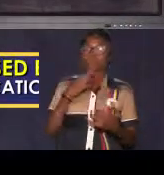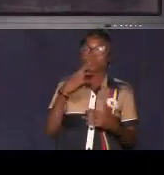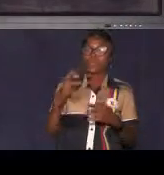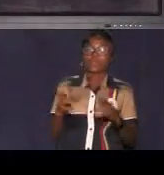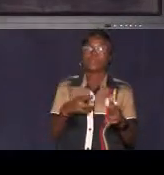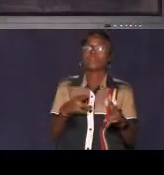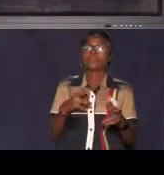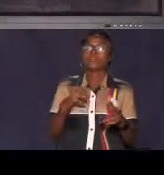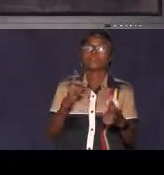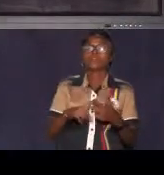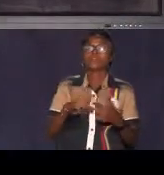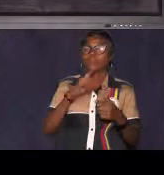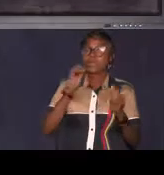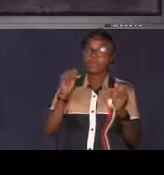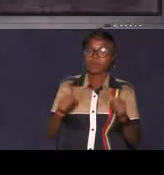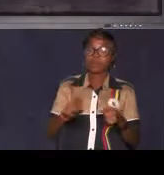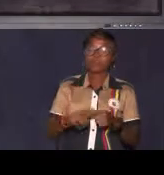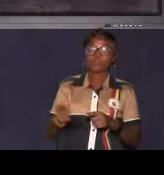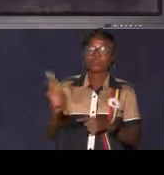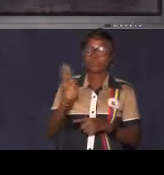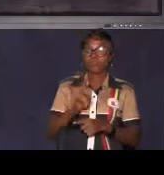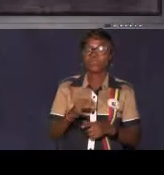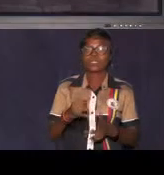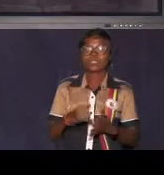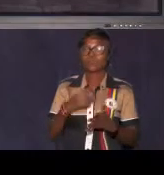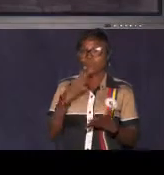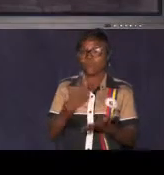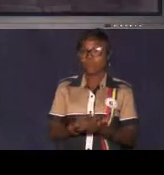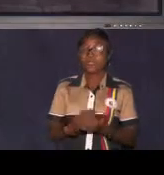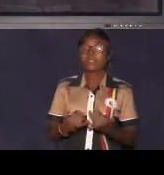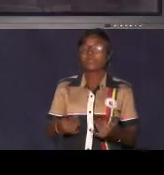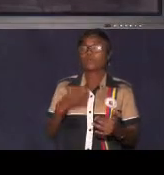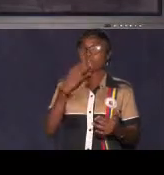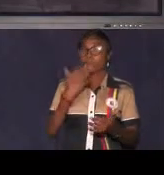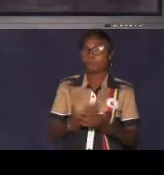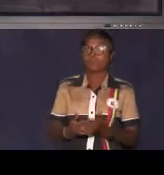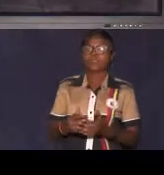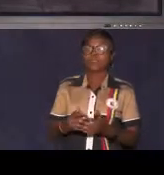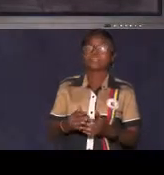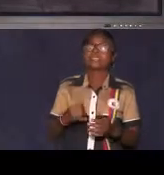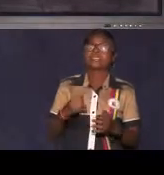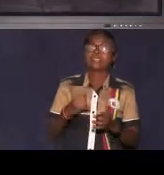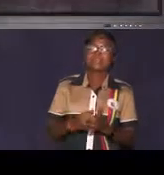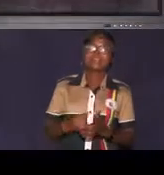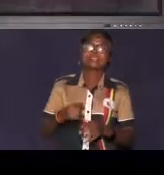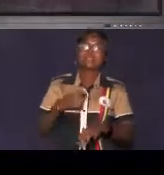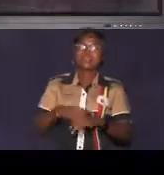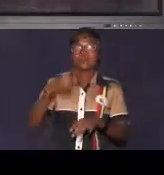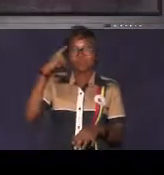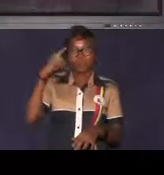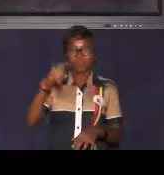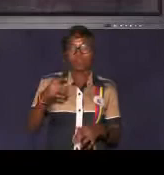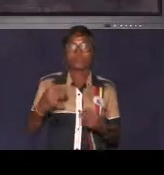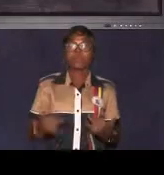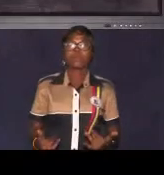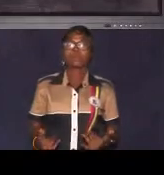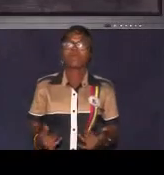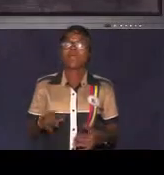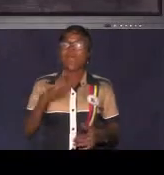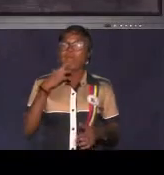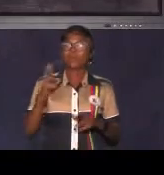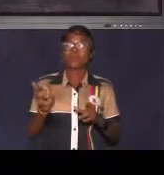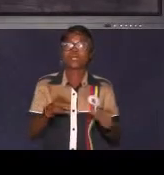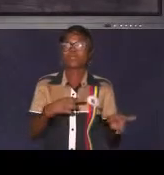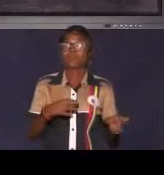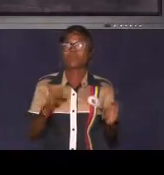Now you are ready to be able to use them appropriately now. Good. So it's activity time.